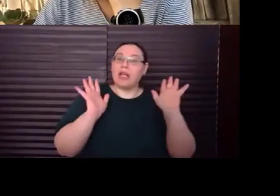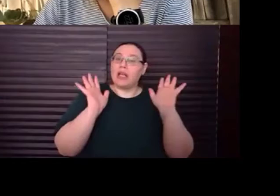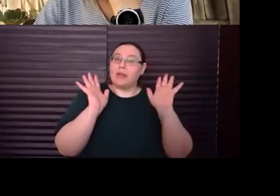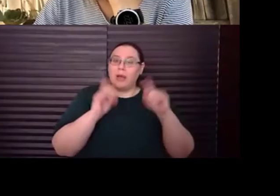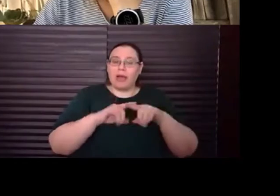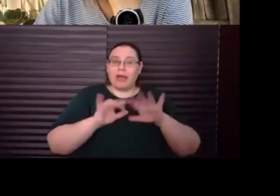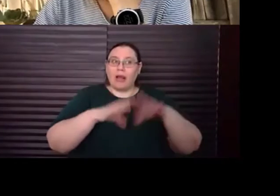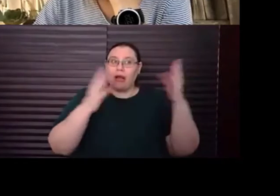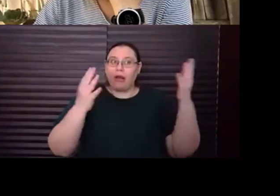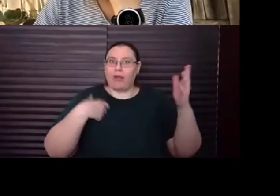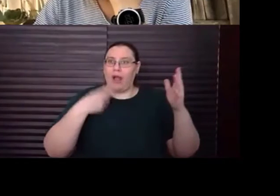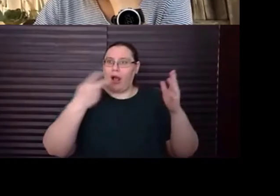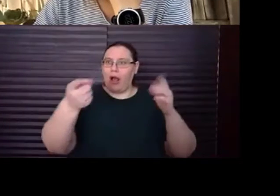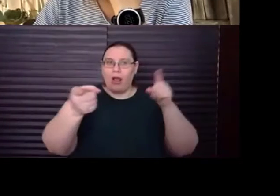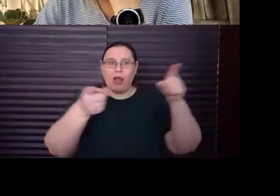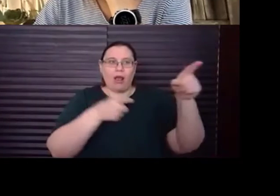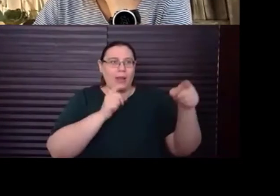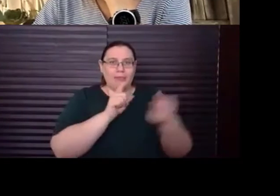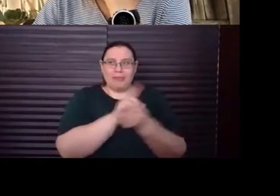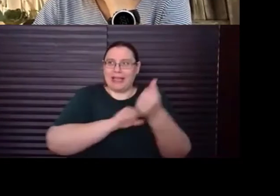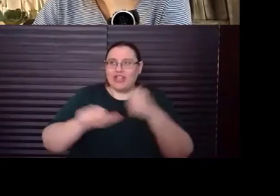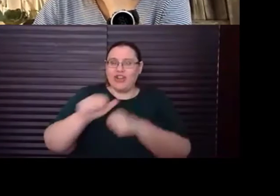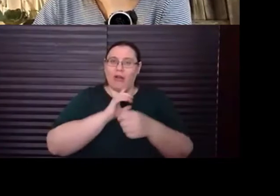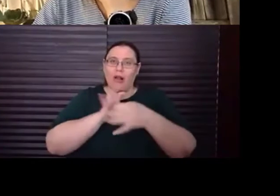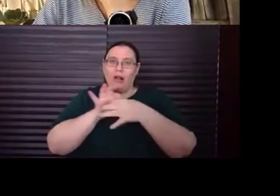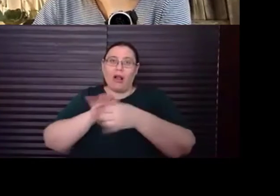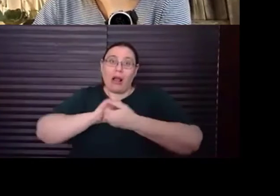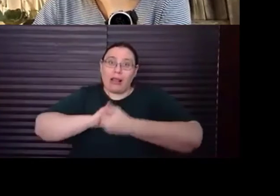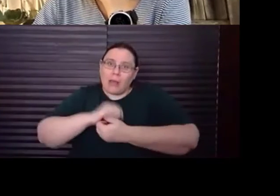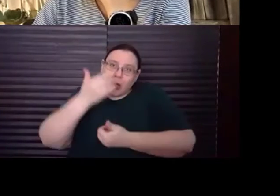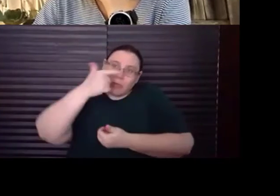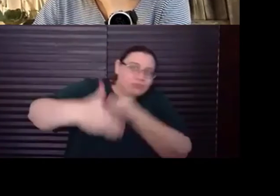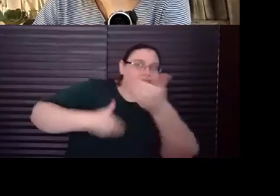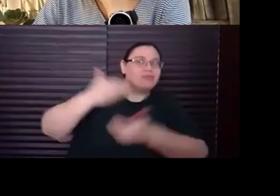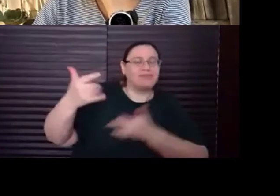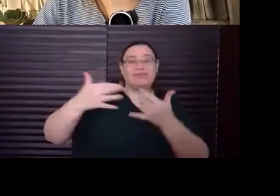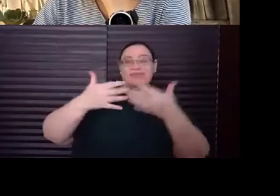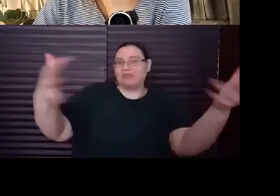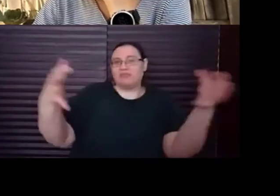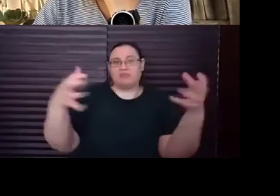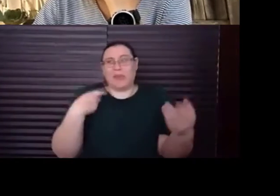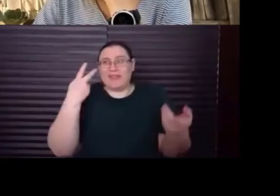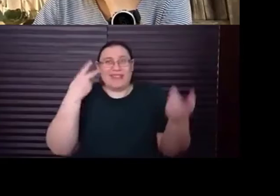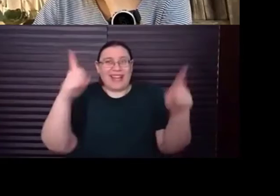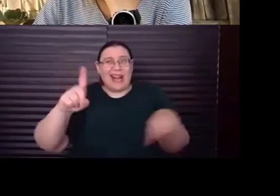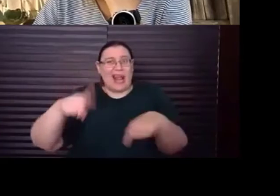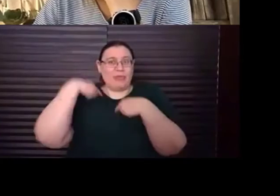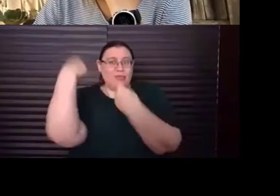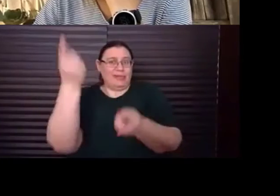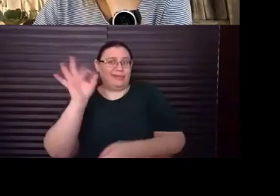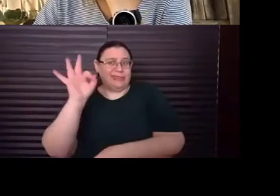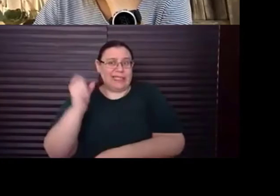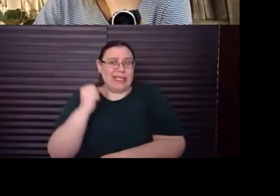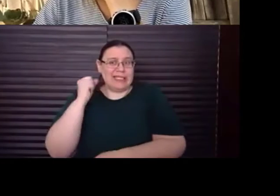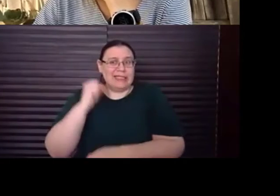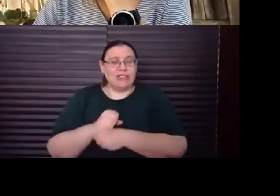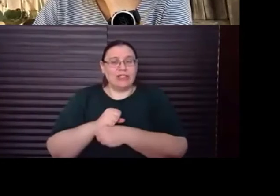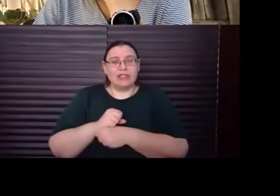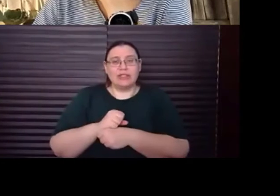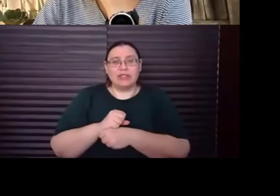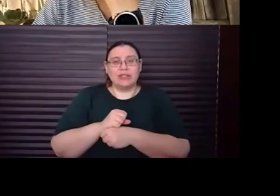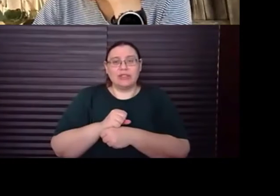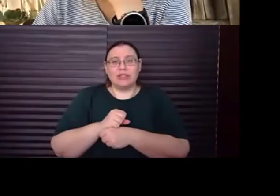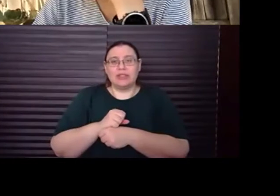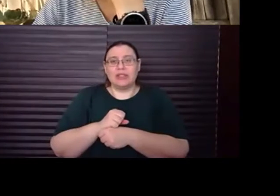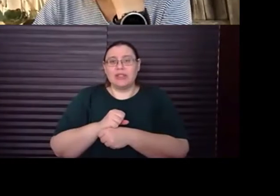and continuing to move forward in careers and other projects. And we've seen this over the years, and, you know, web series